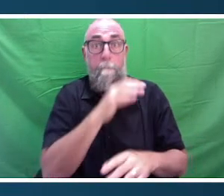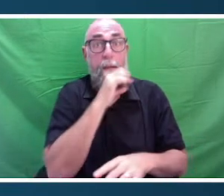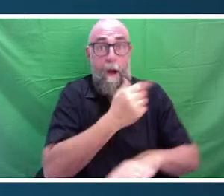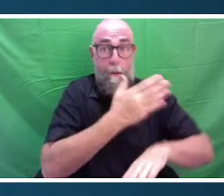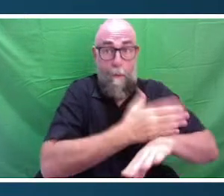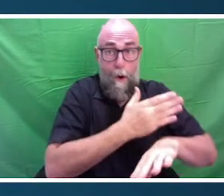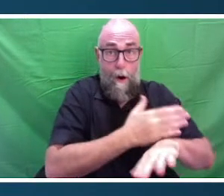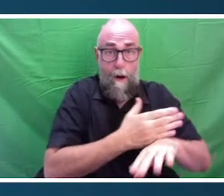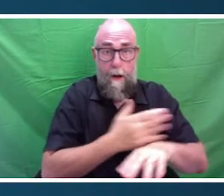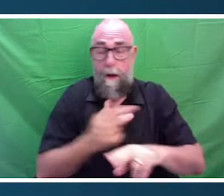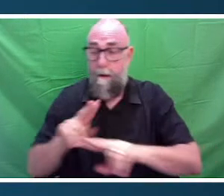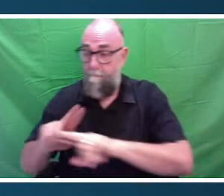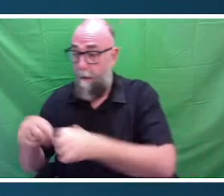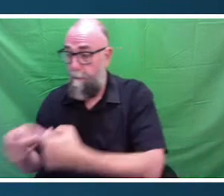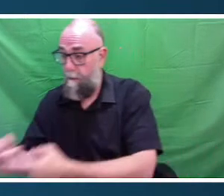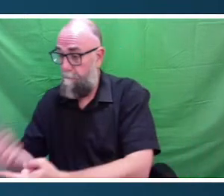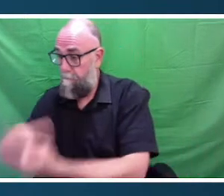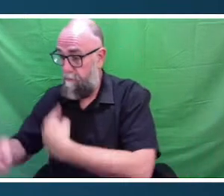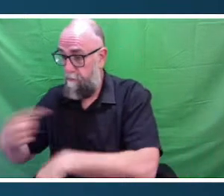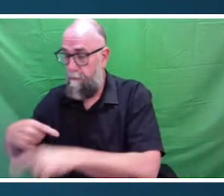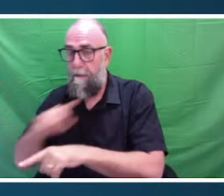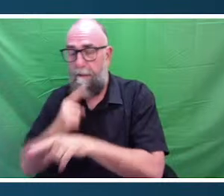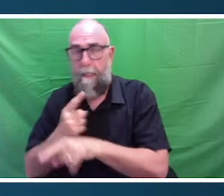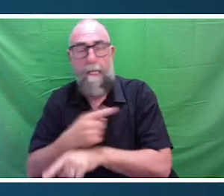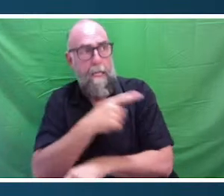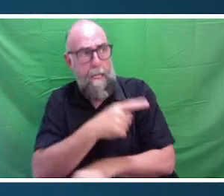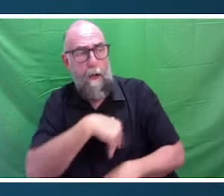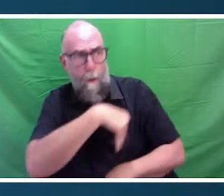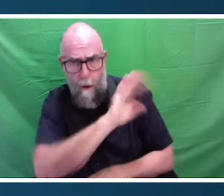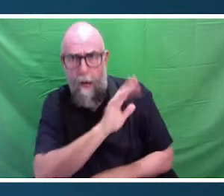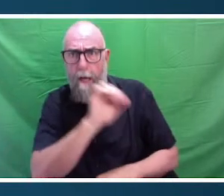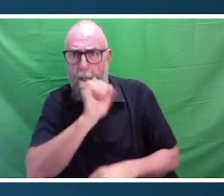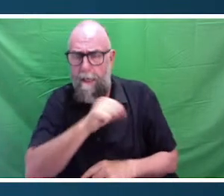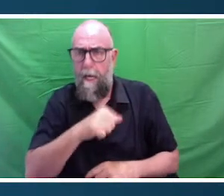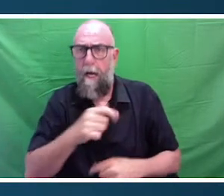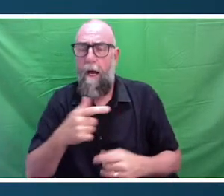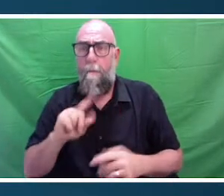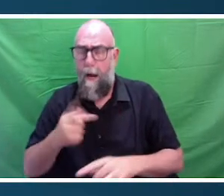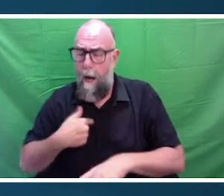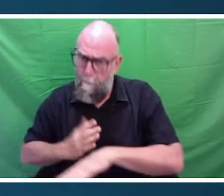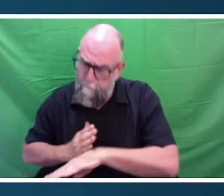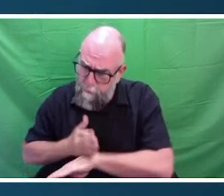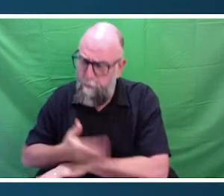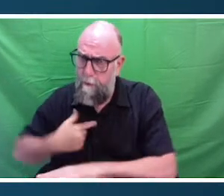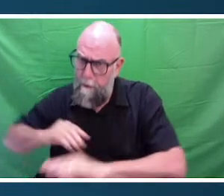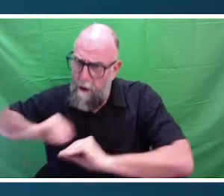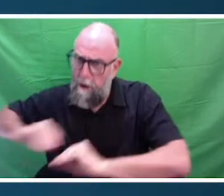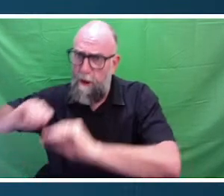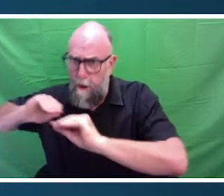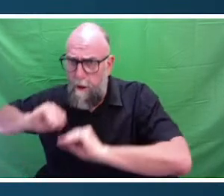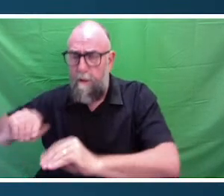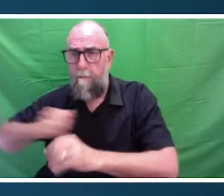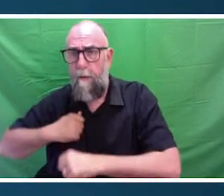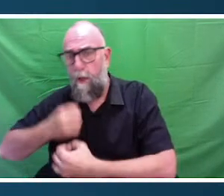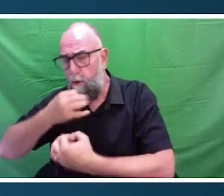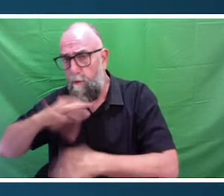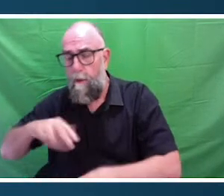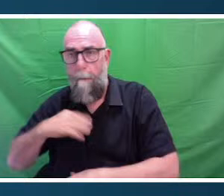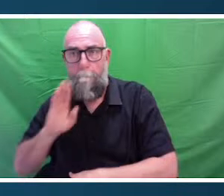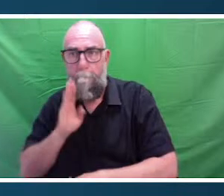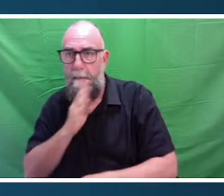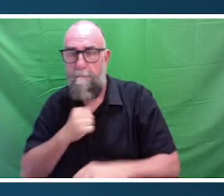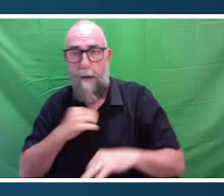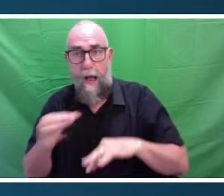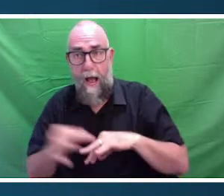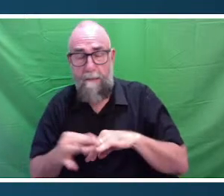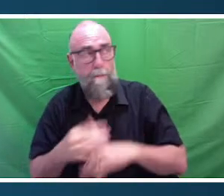when he was away, there was a lot of work, especially with the kids' education. I was tired because he wasn't here. Sometimes I miss him